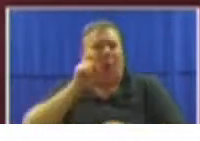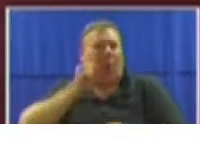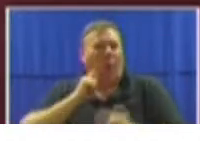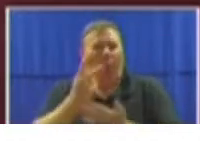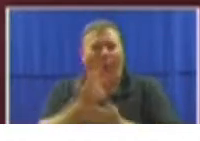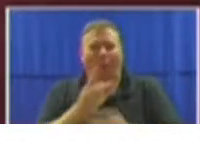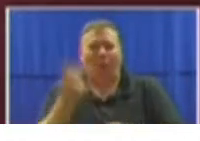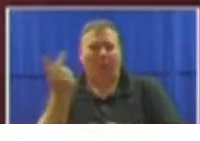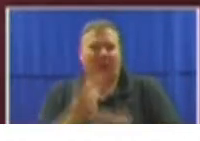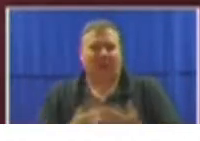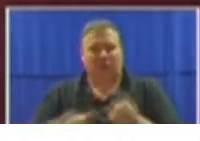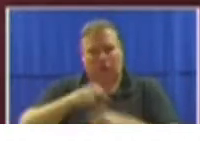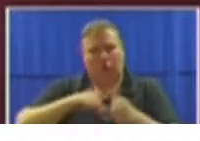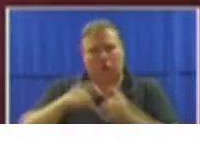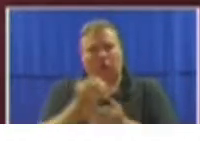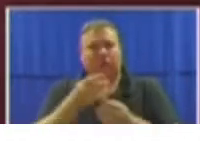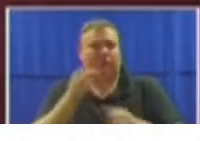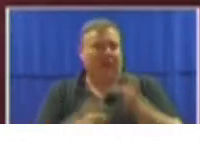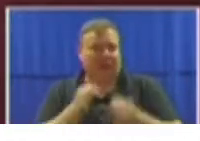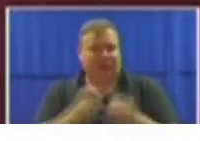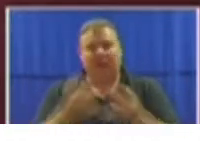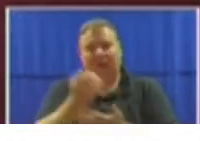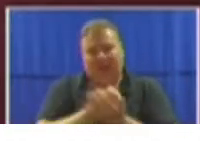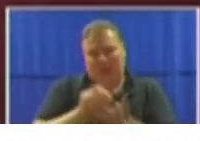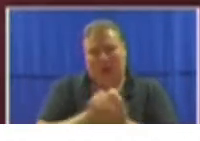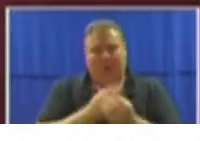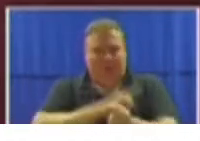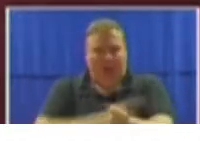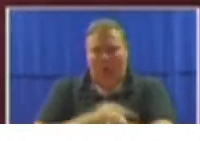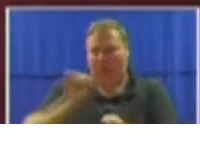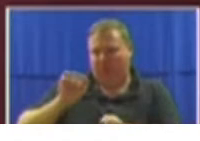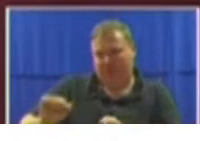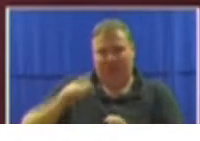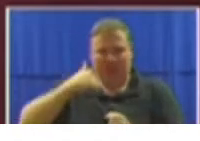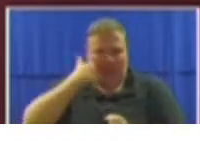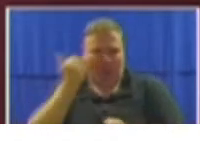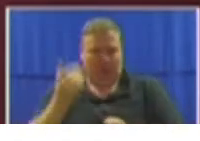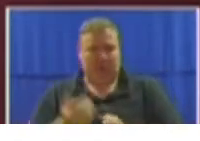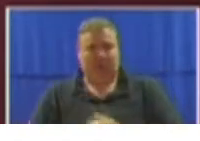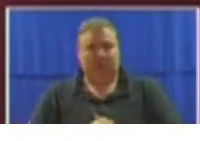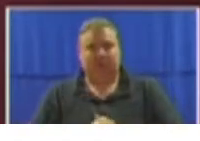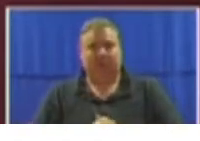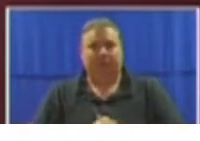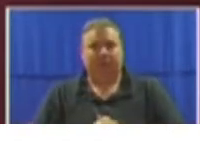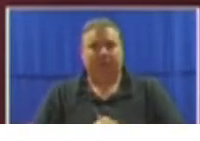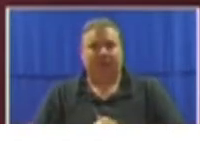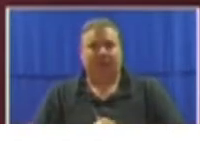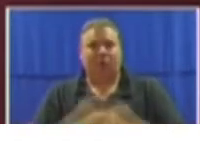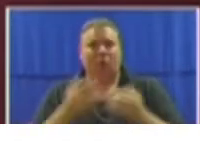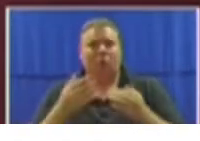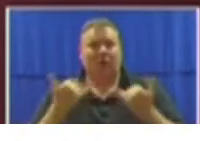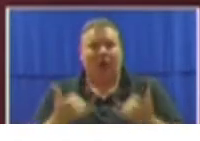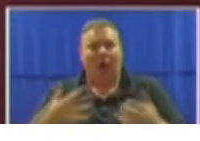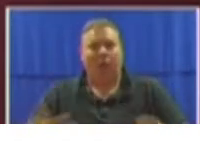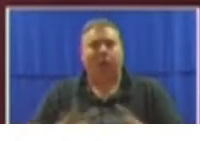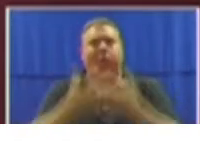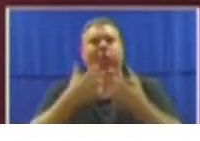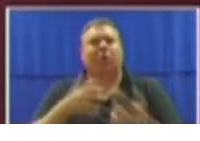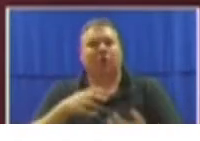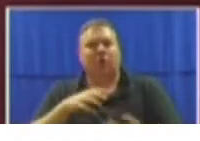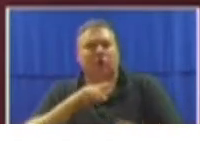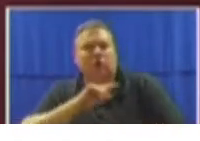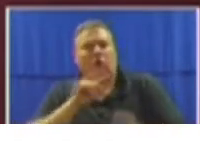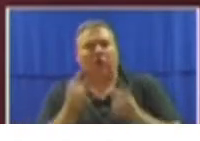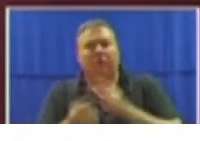of social, political, and economic power. We are facing a resistance to transformation. We are facing